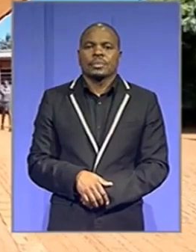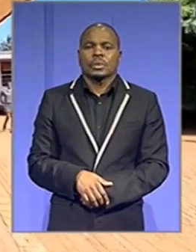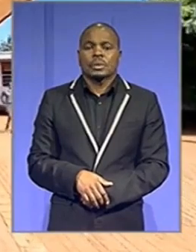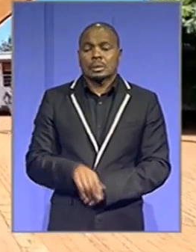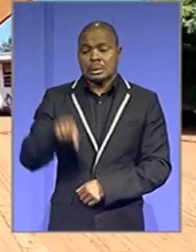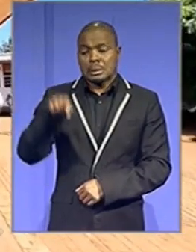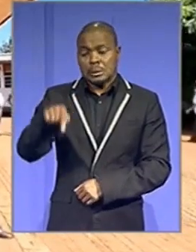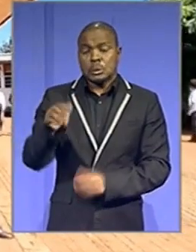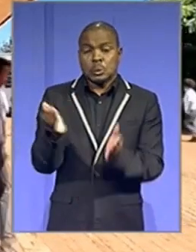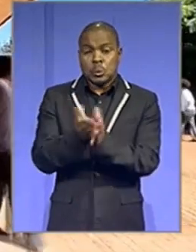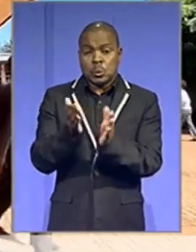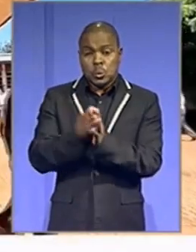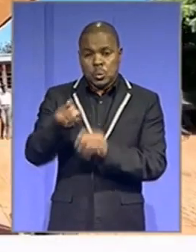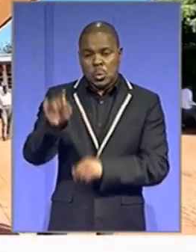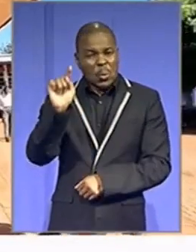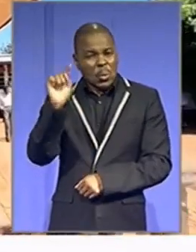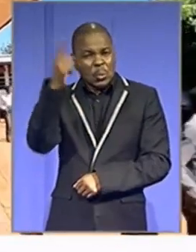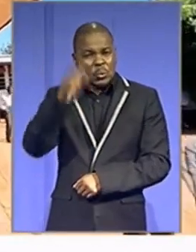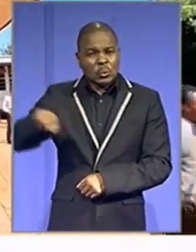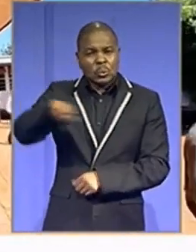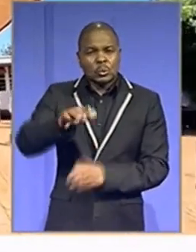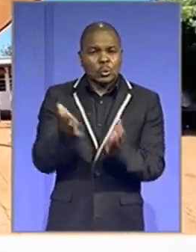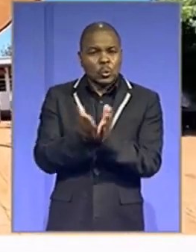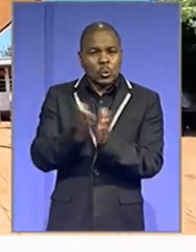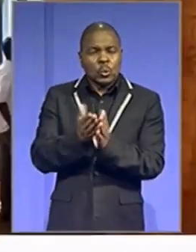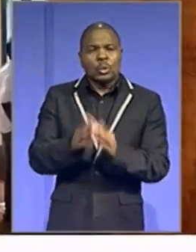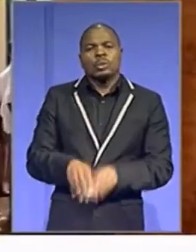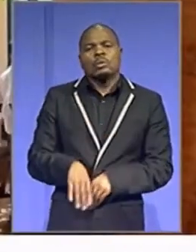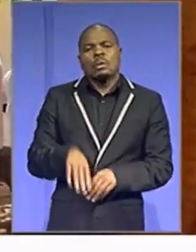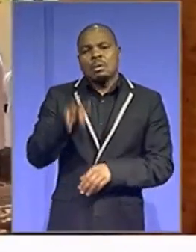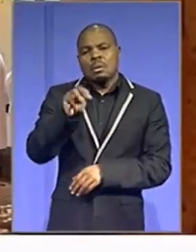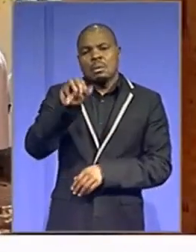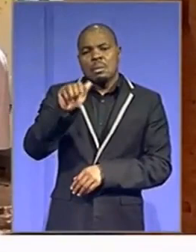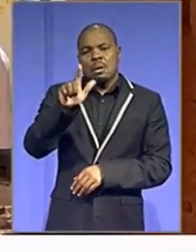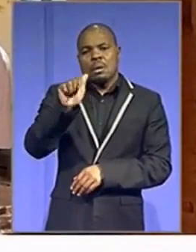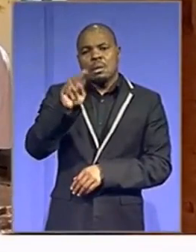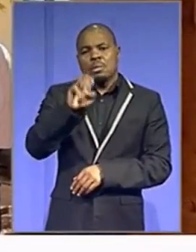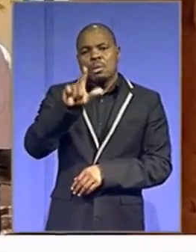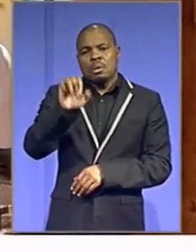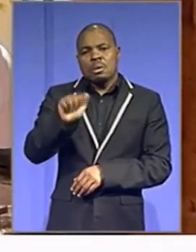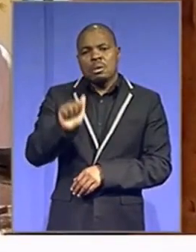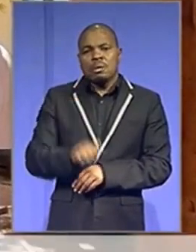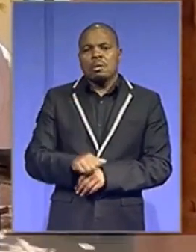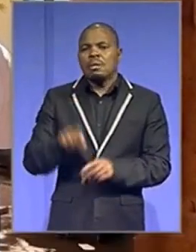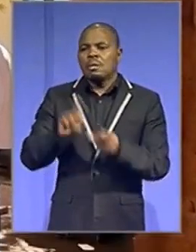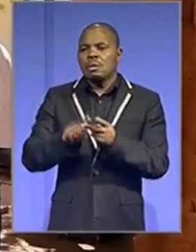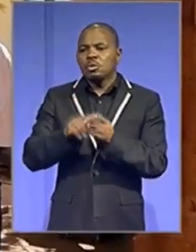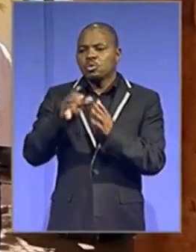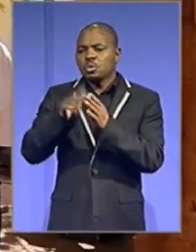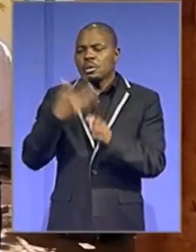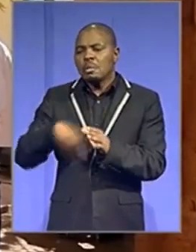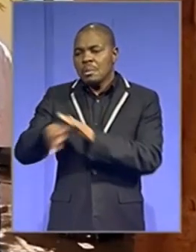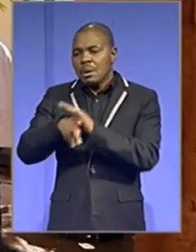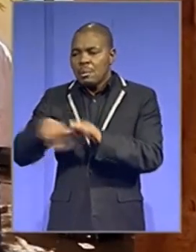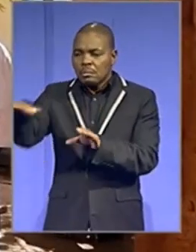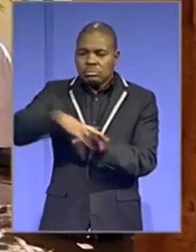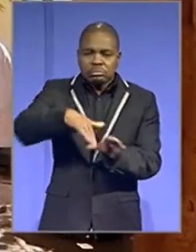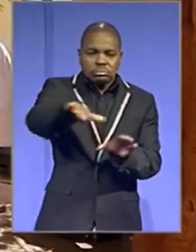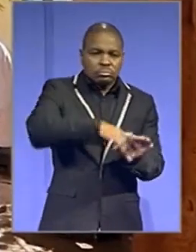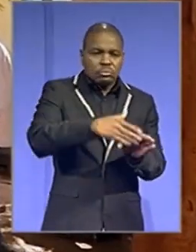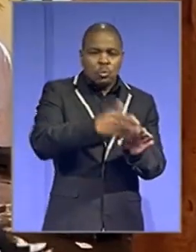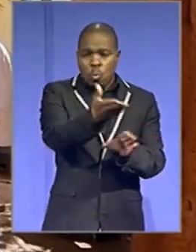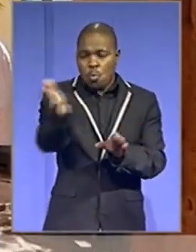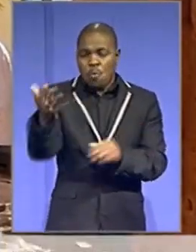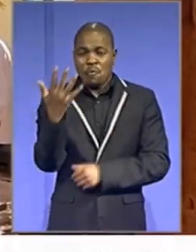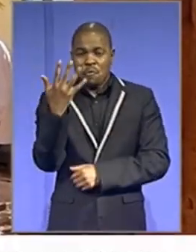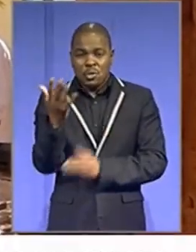Sekolo se ke sona fela lefelong la Malamulele sa go ngwadiša barutwana ba go tšwa dikolong tša kgausonyana tša dikolo tša primary tše di ka bago tše